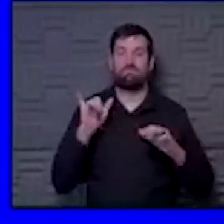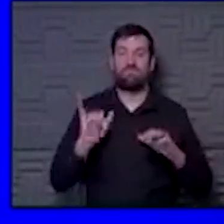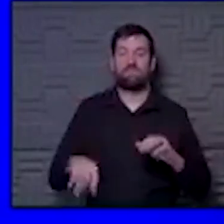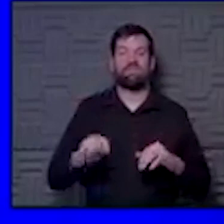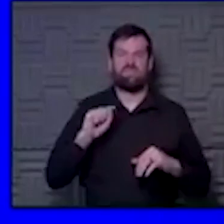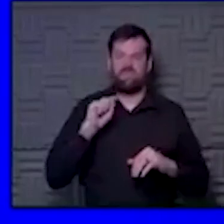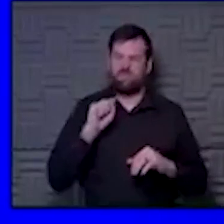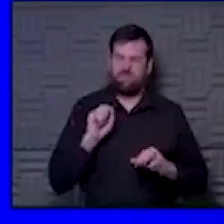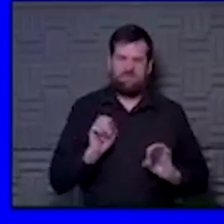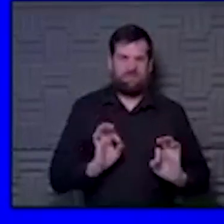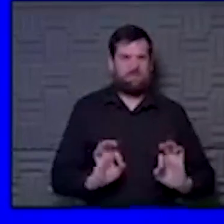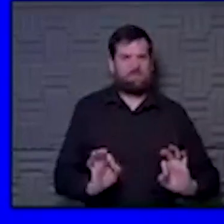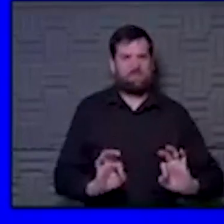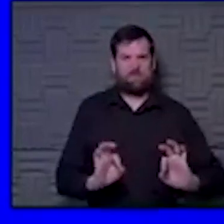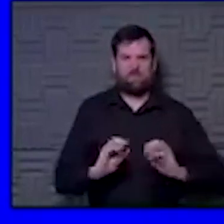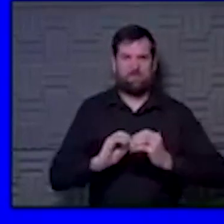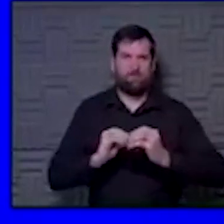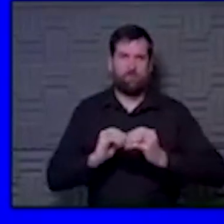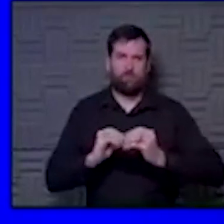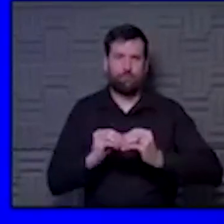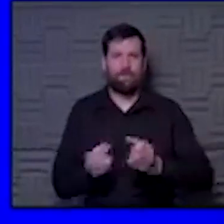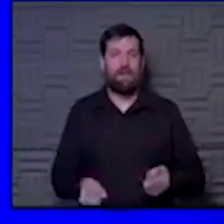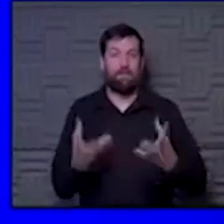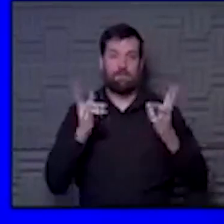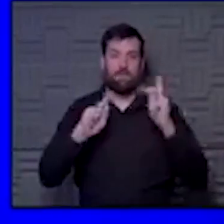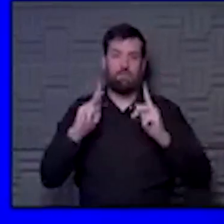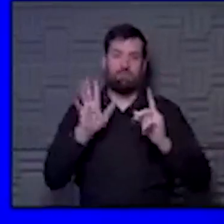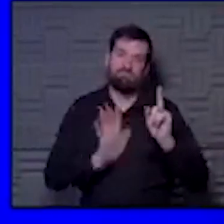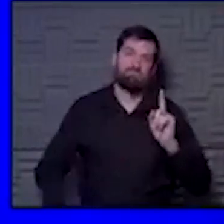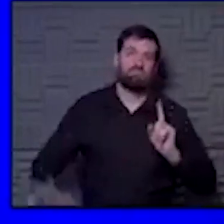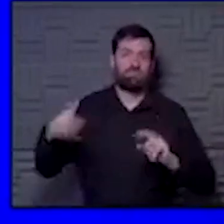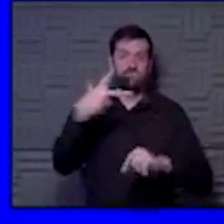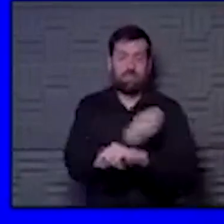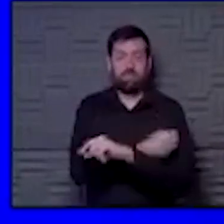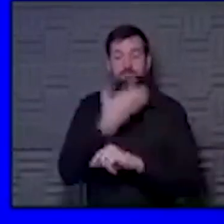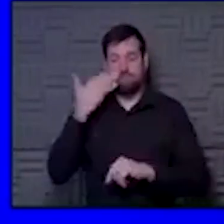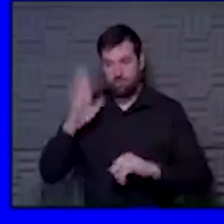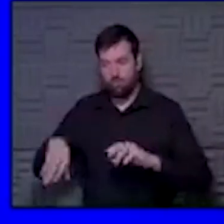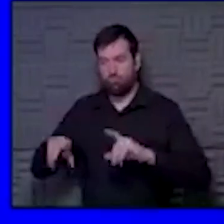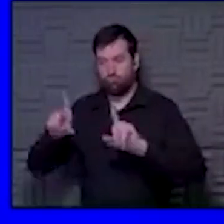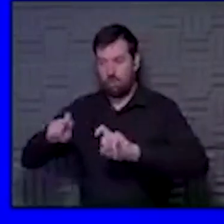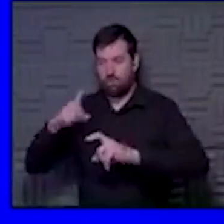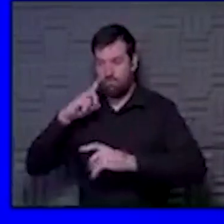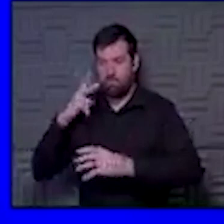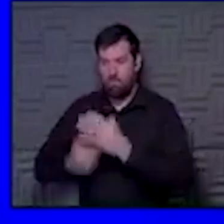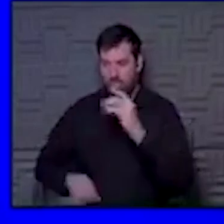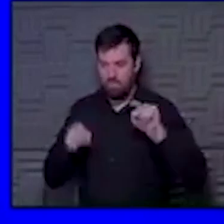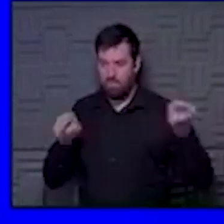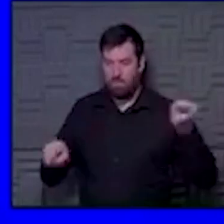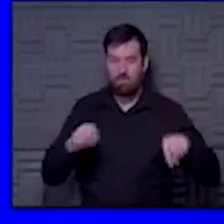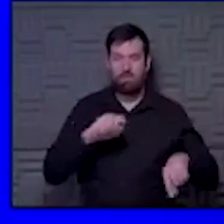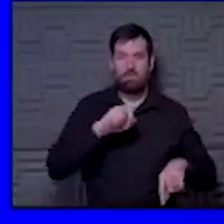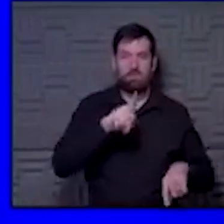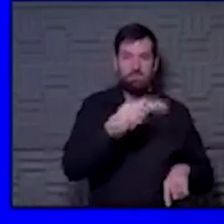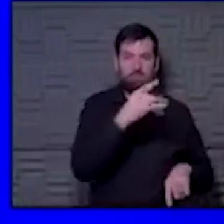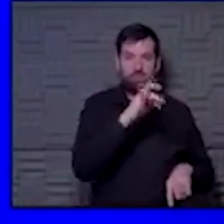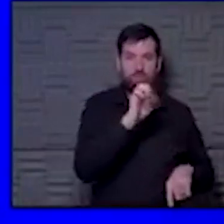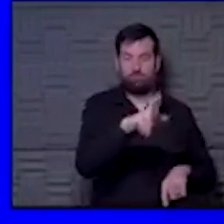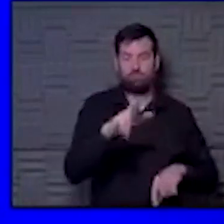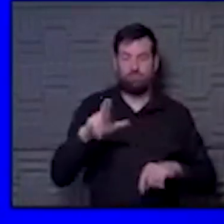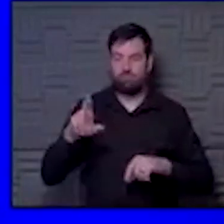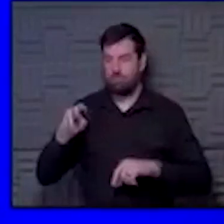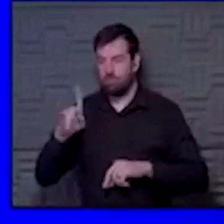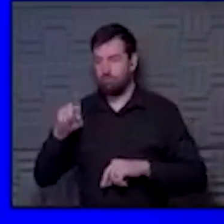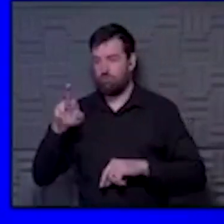extremely small number for all of the people that have been vaccinated. We know in the trials for both Moderna and Pfizer, there were no anaphylactic reactions